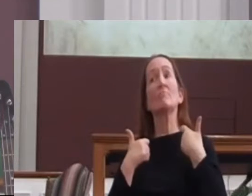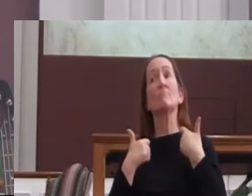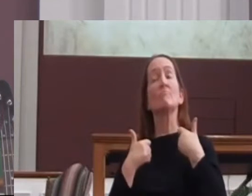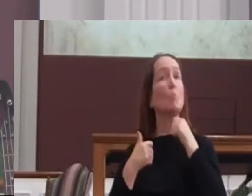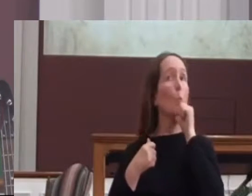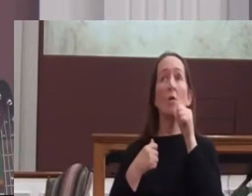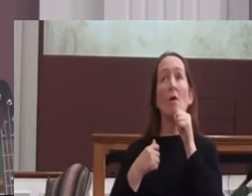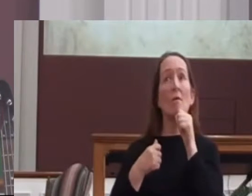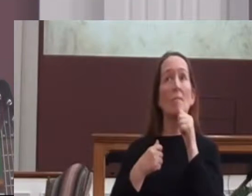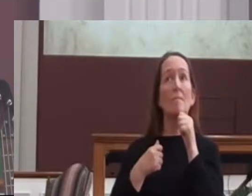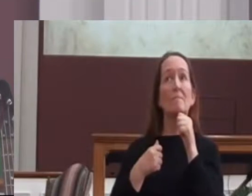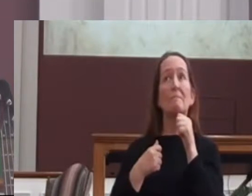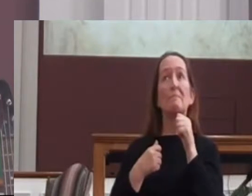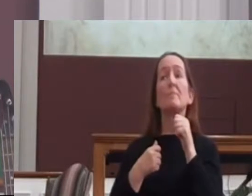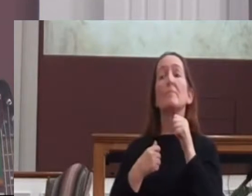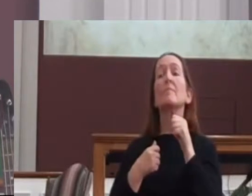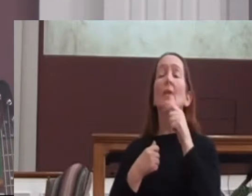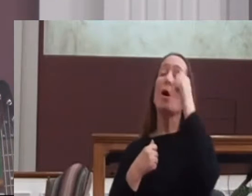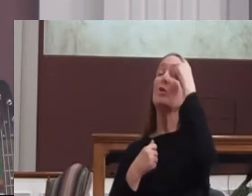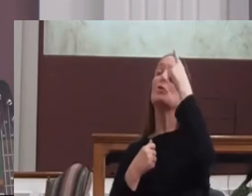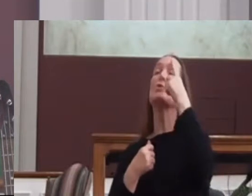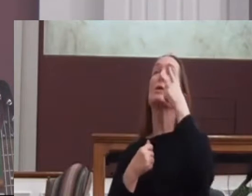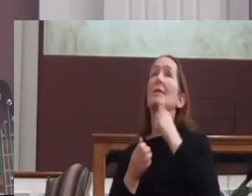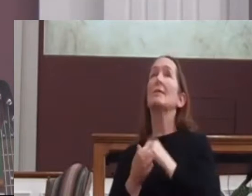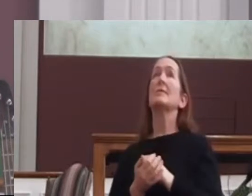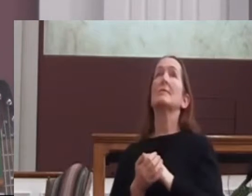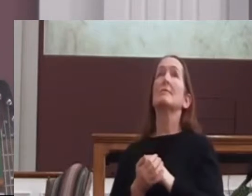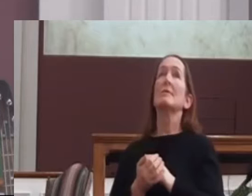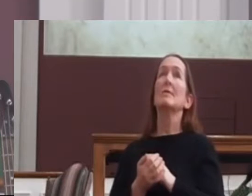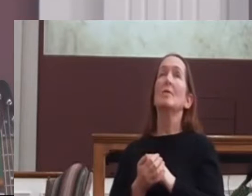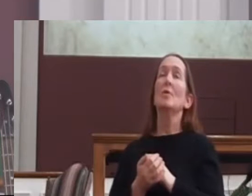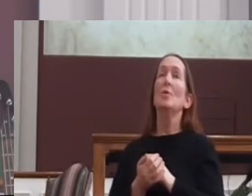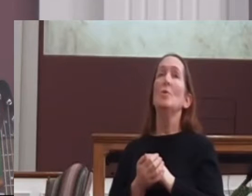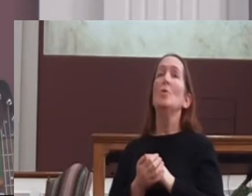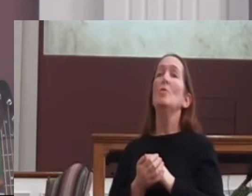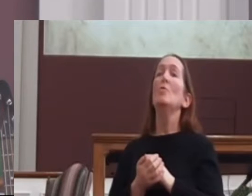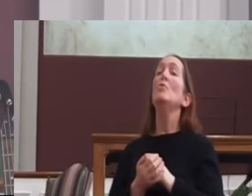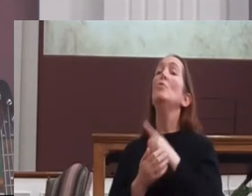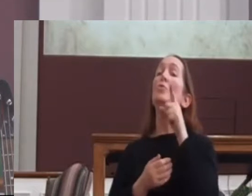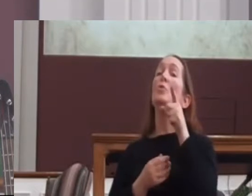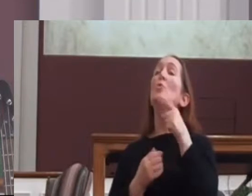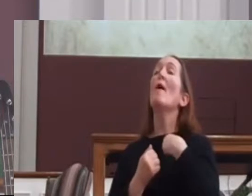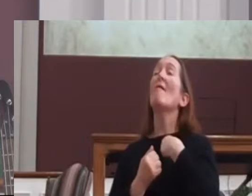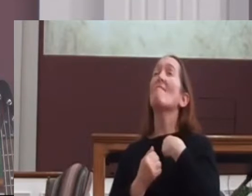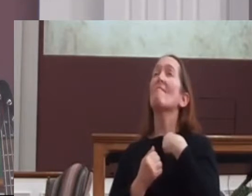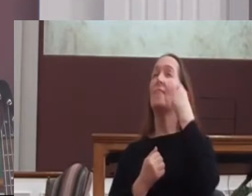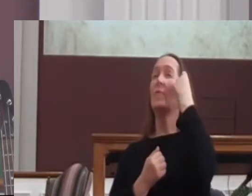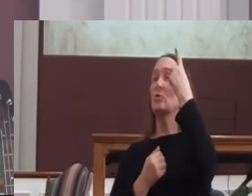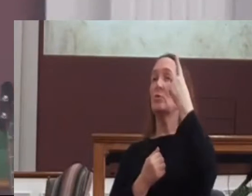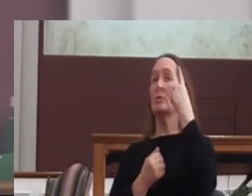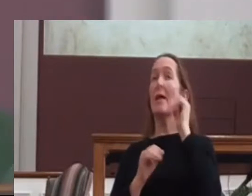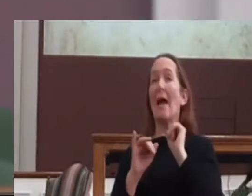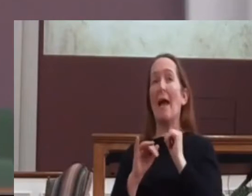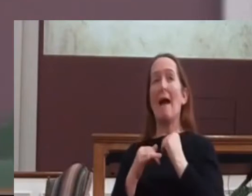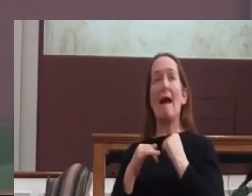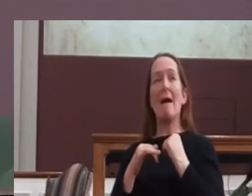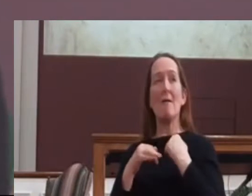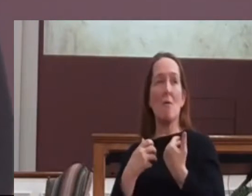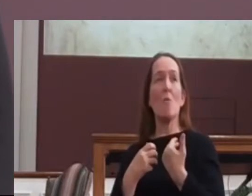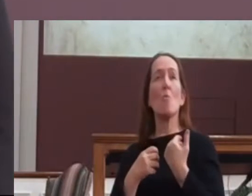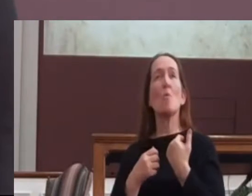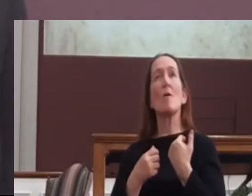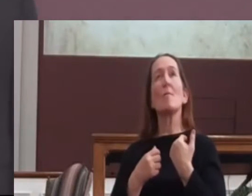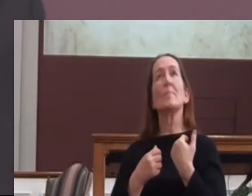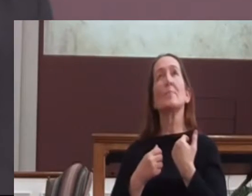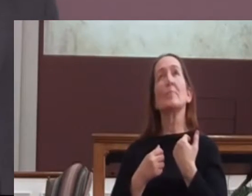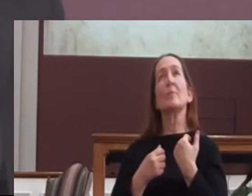life is worth living. And please understand this. I'm not going to spend a lot of time on this,